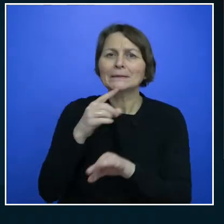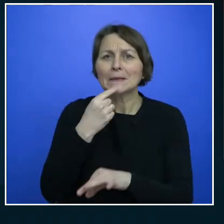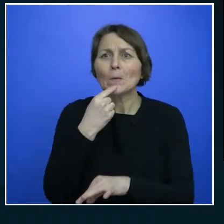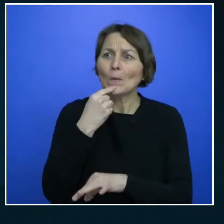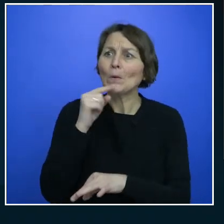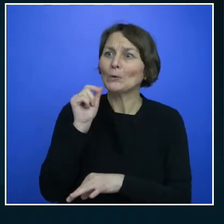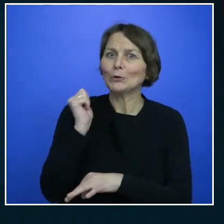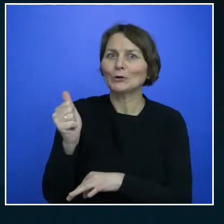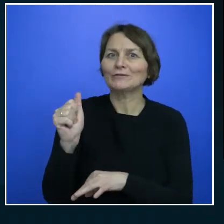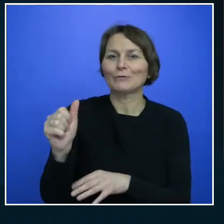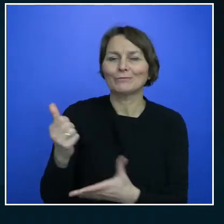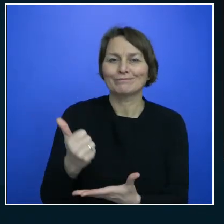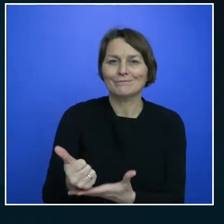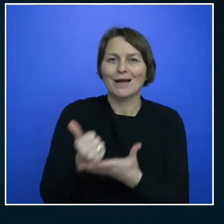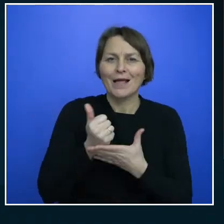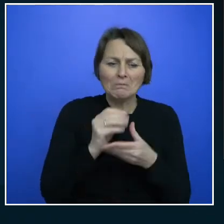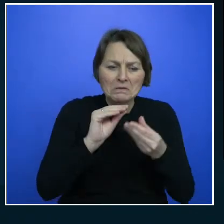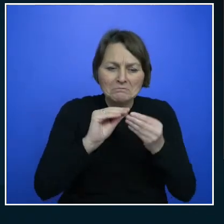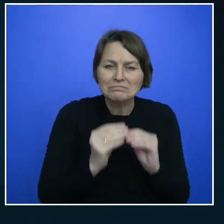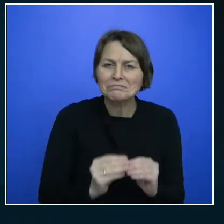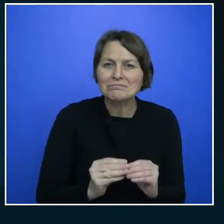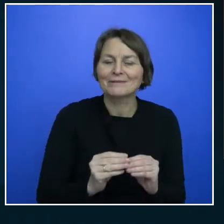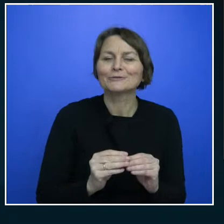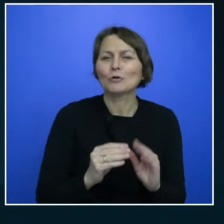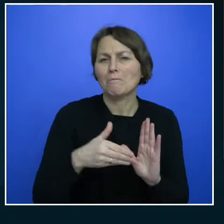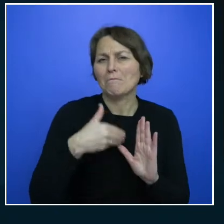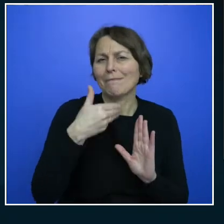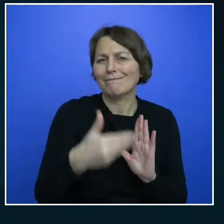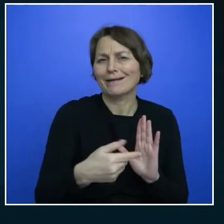going to share that link to the GitHub at the end of the session as well.